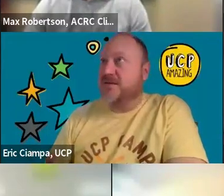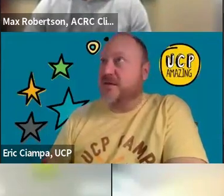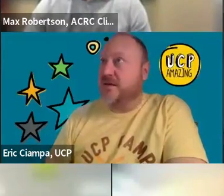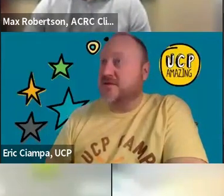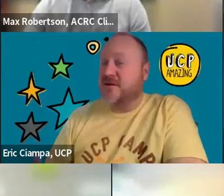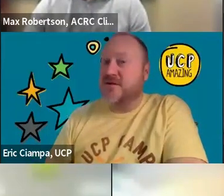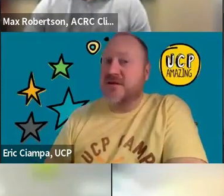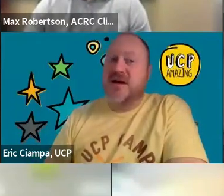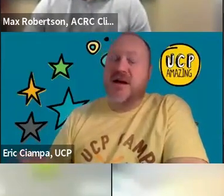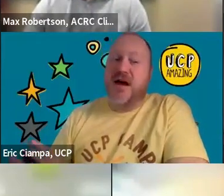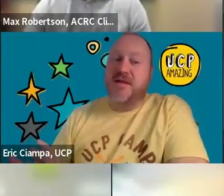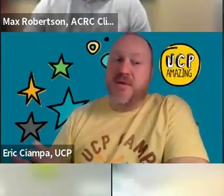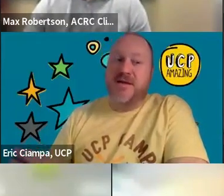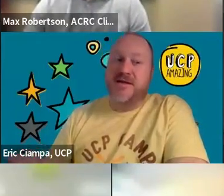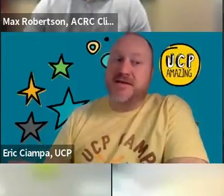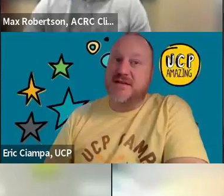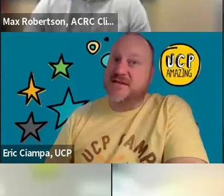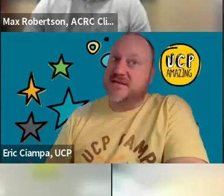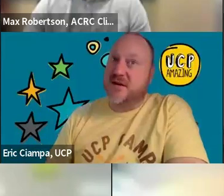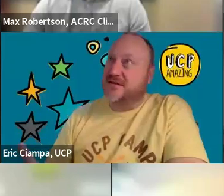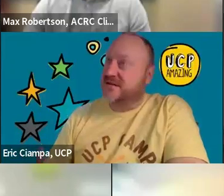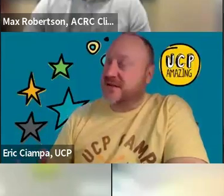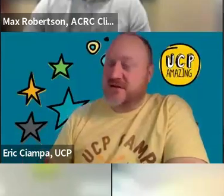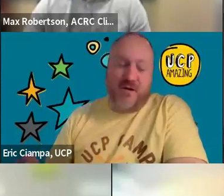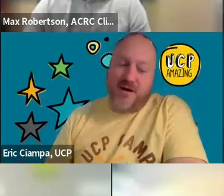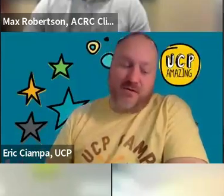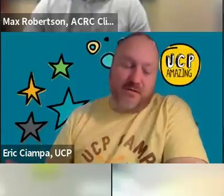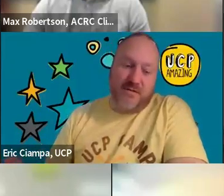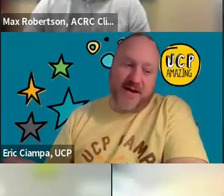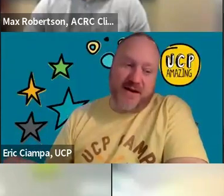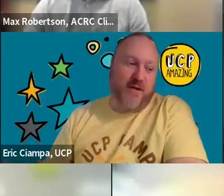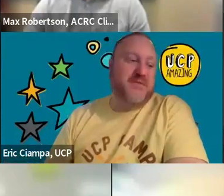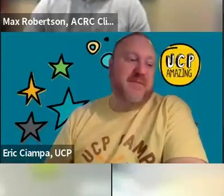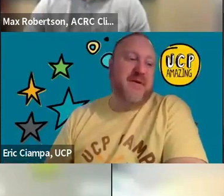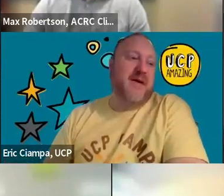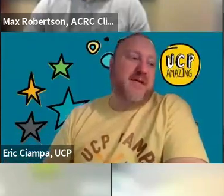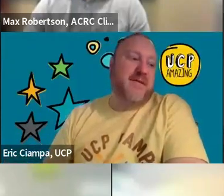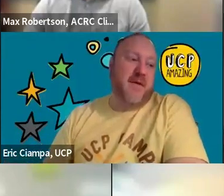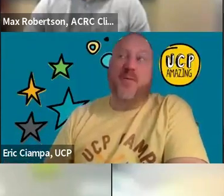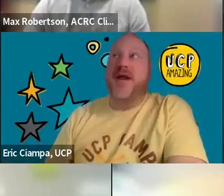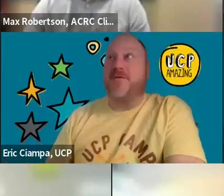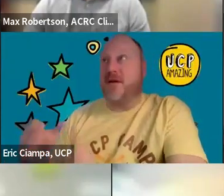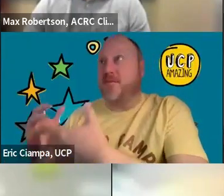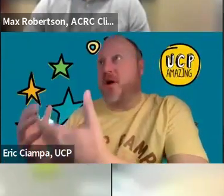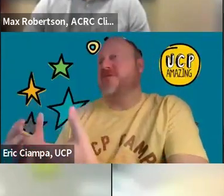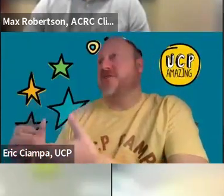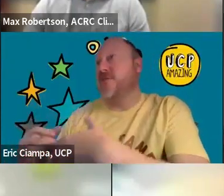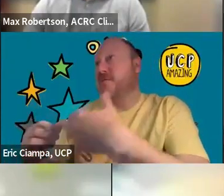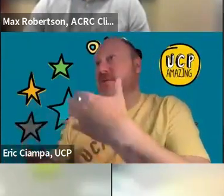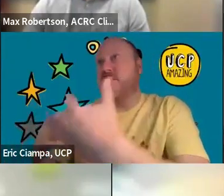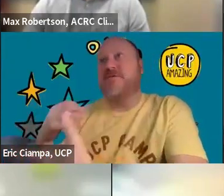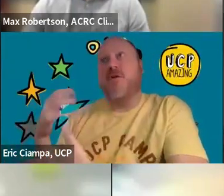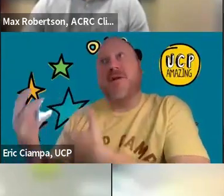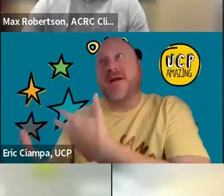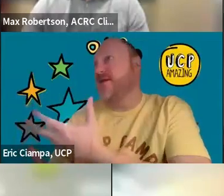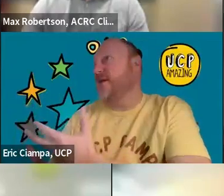QIP and some of the concerns. The department did start to signal, although I'm not going to get my hopes up. They were open to having a conversation about